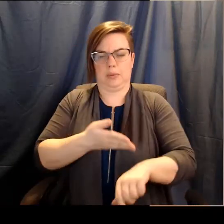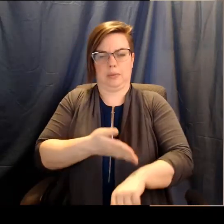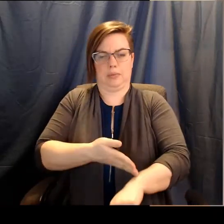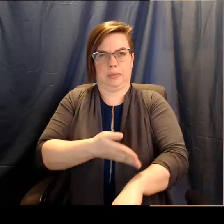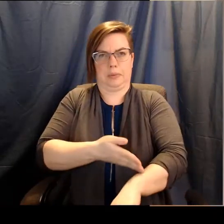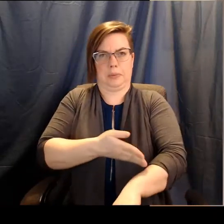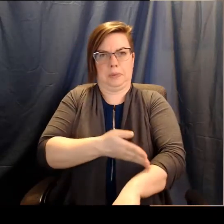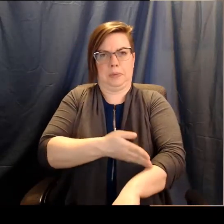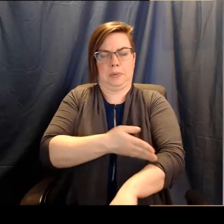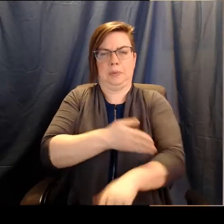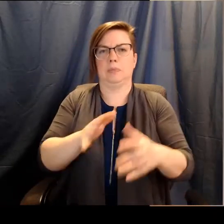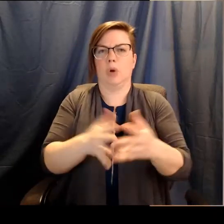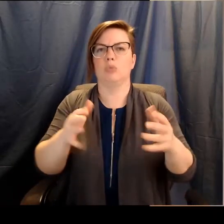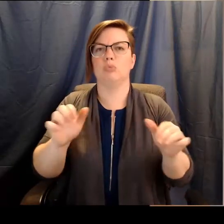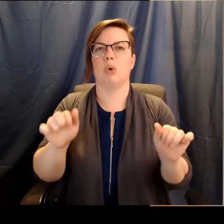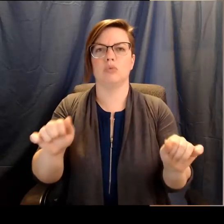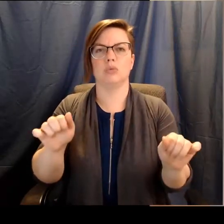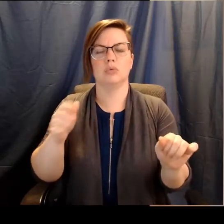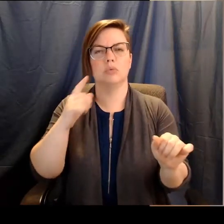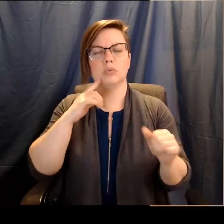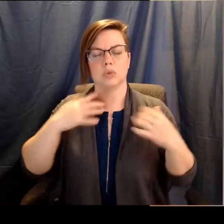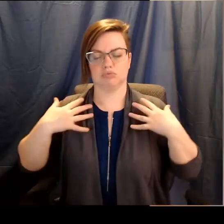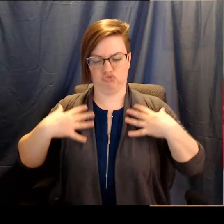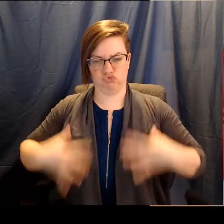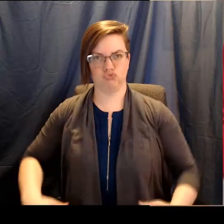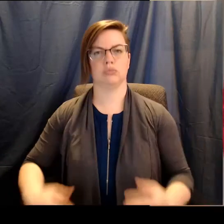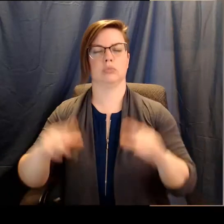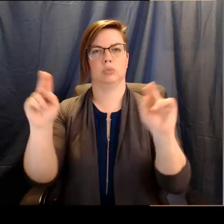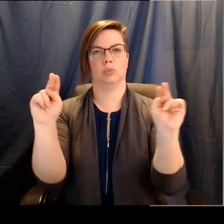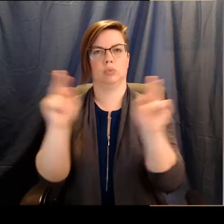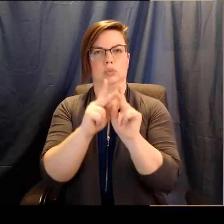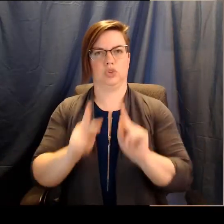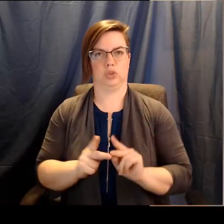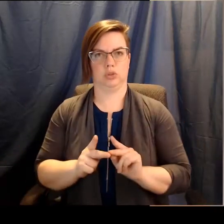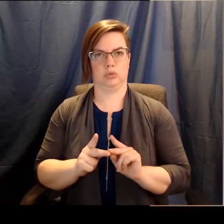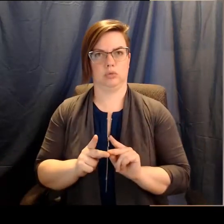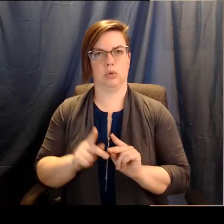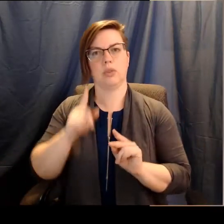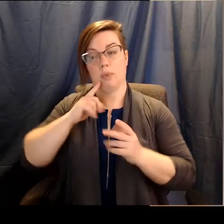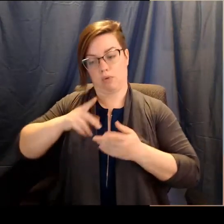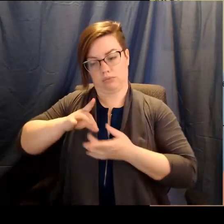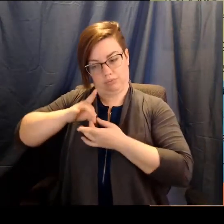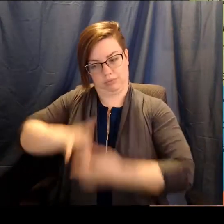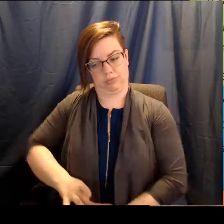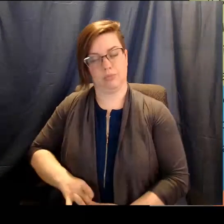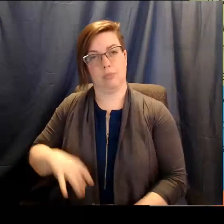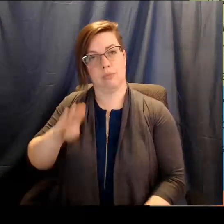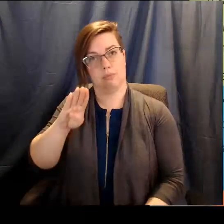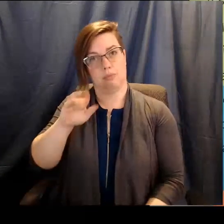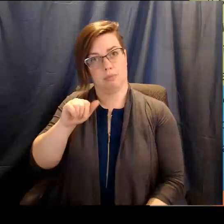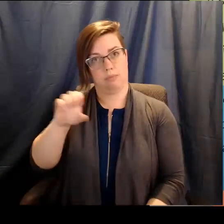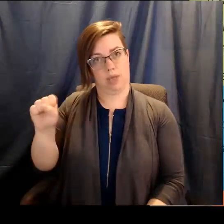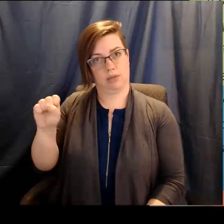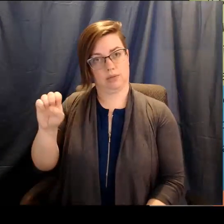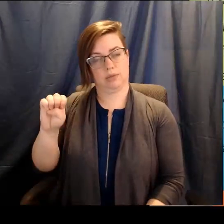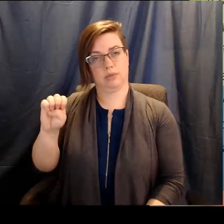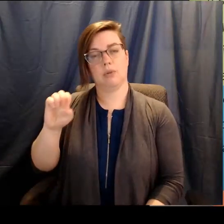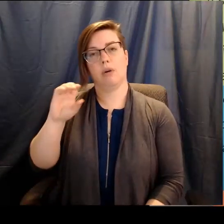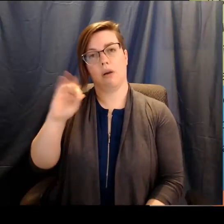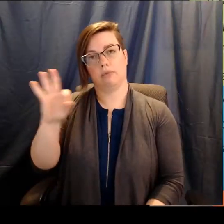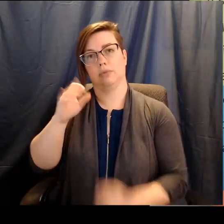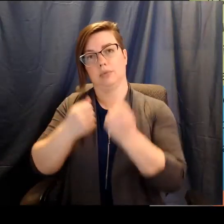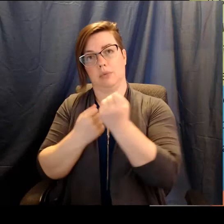keep everything over your base of support as much as possible. So that's how we can change this